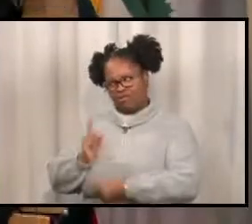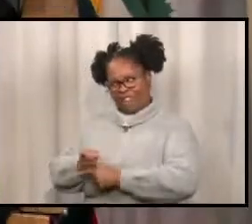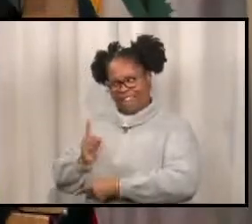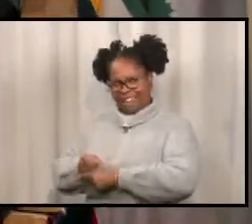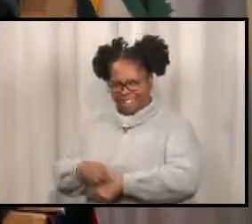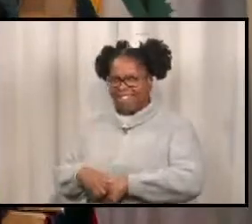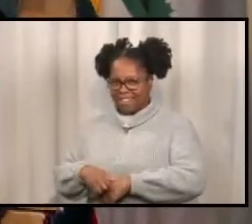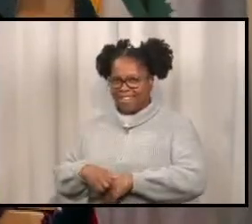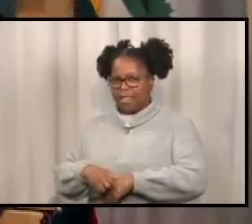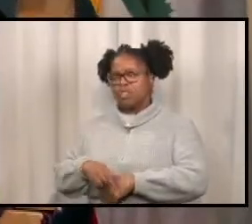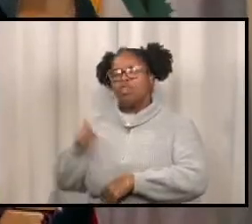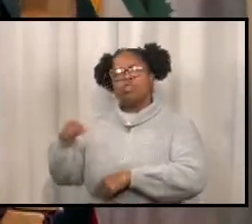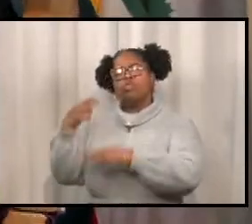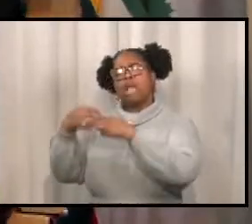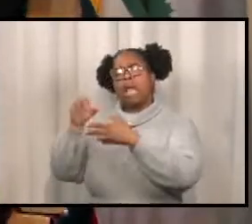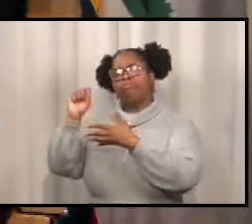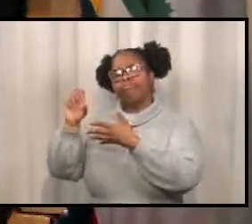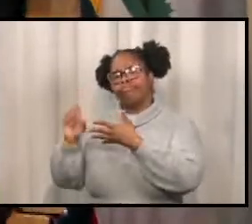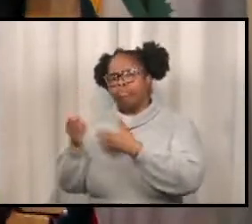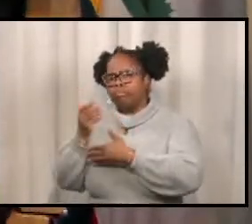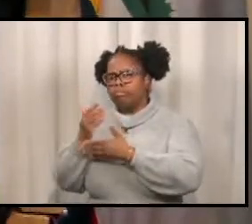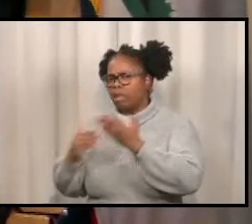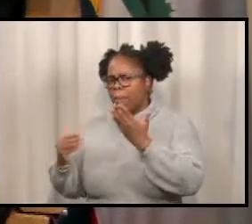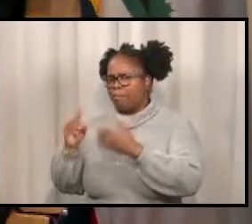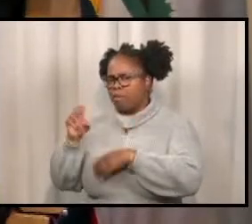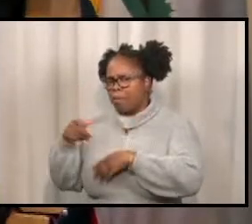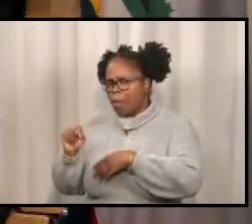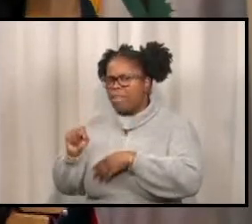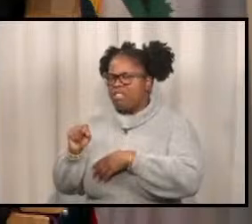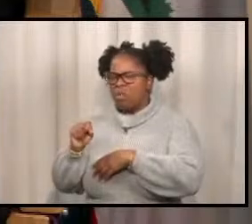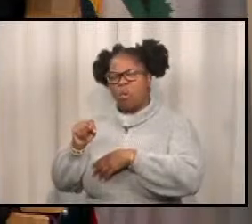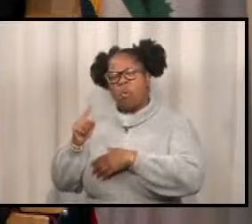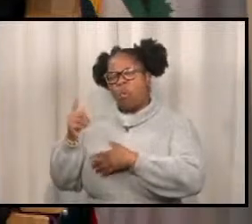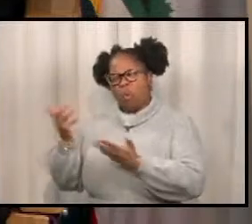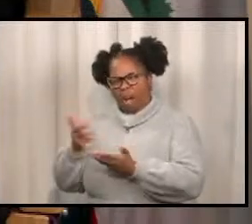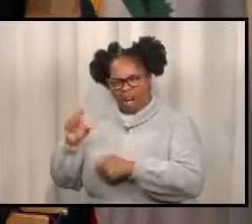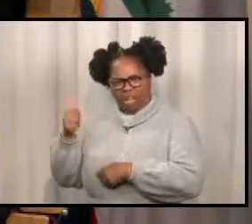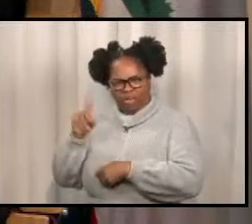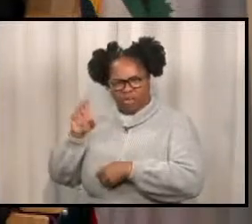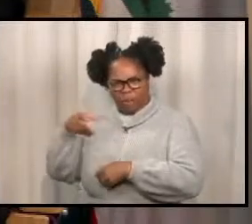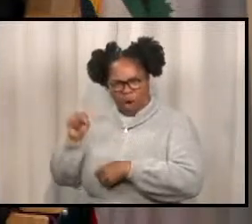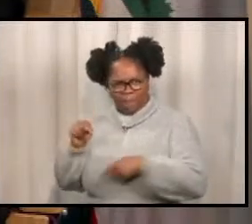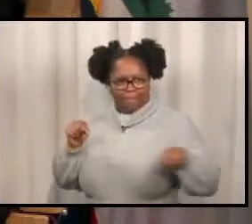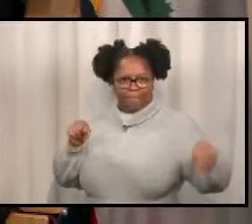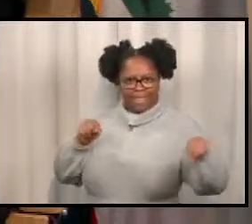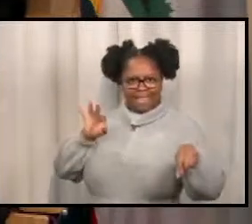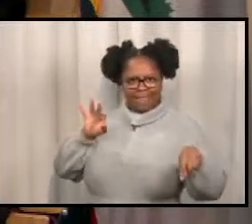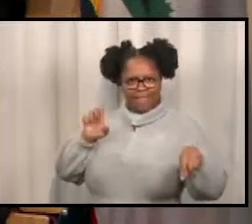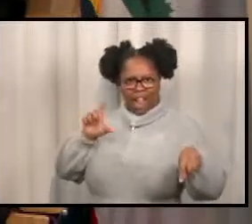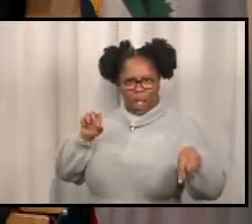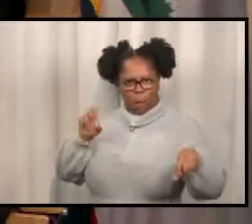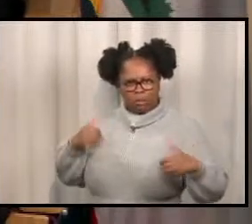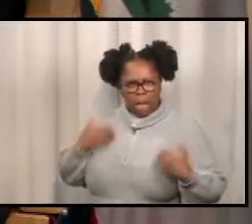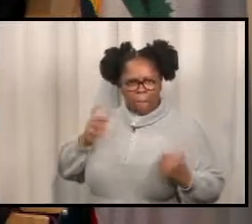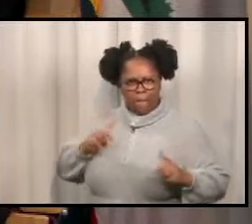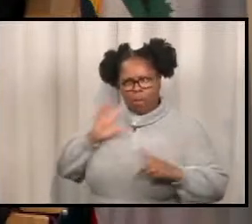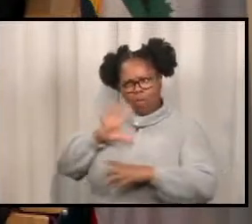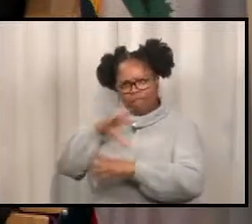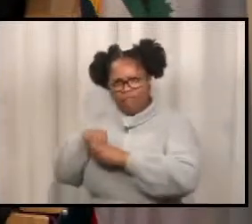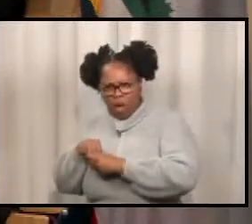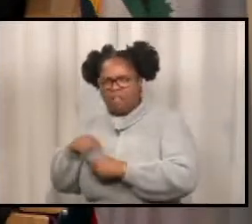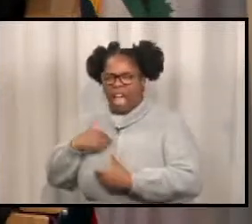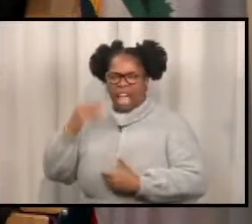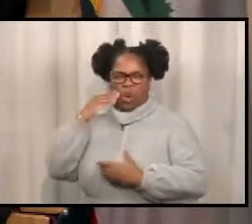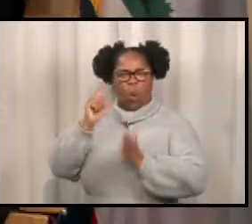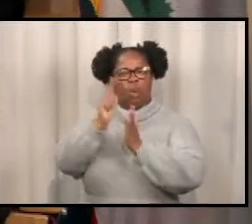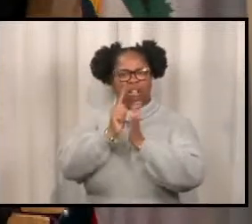And so you named a few departments. What are the departments that these fellows will have the opportunity to engage in? Like, I know the